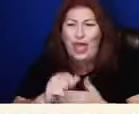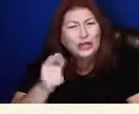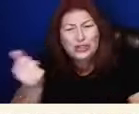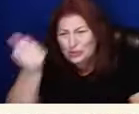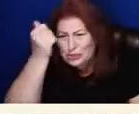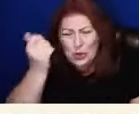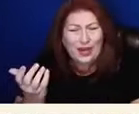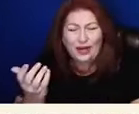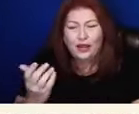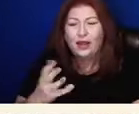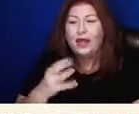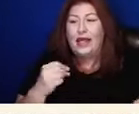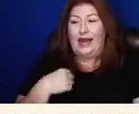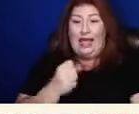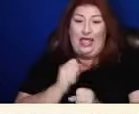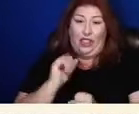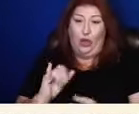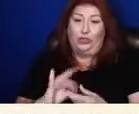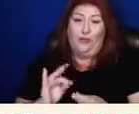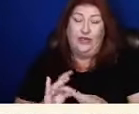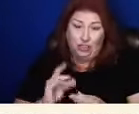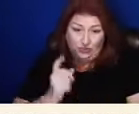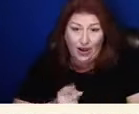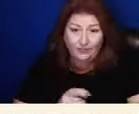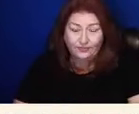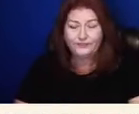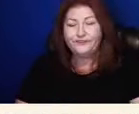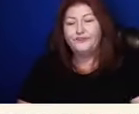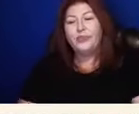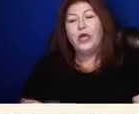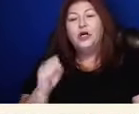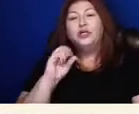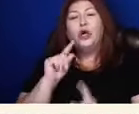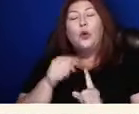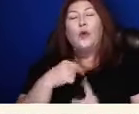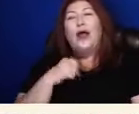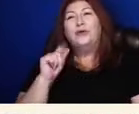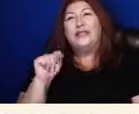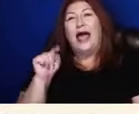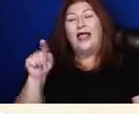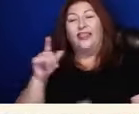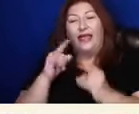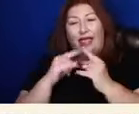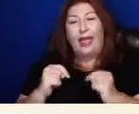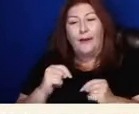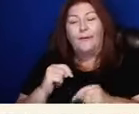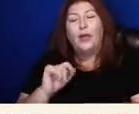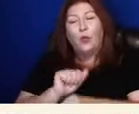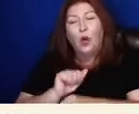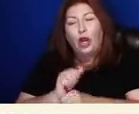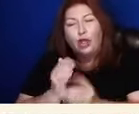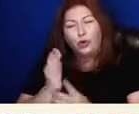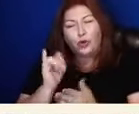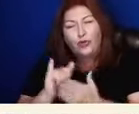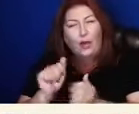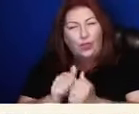stupid. And I get into those messages, right? And so when I was at the camp and working through this with a